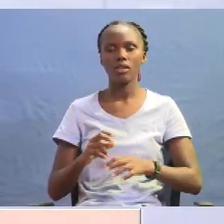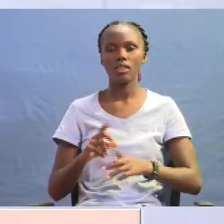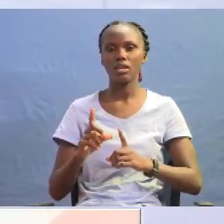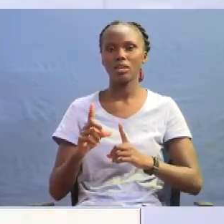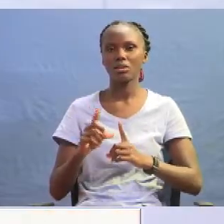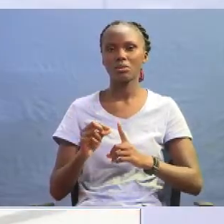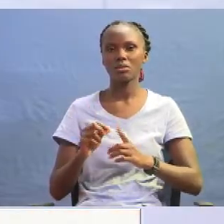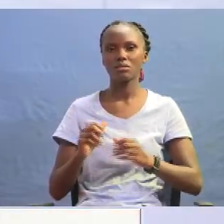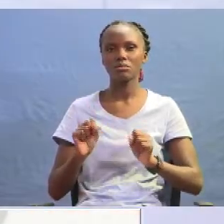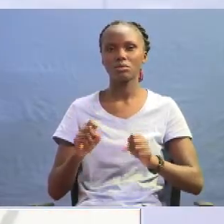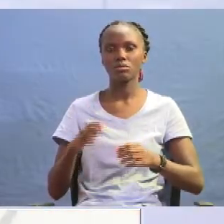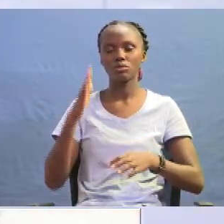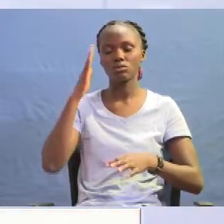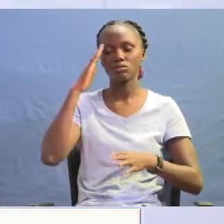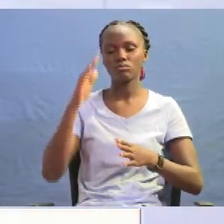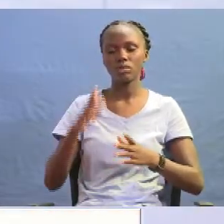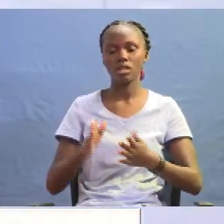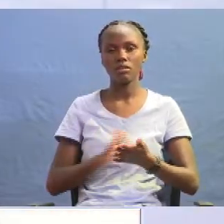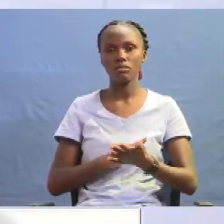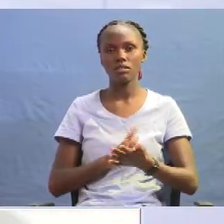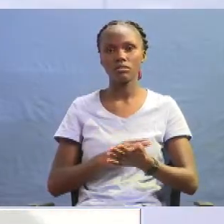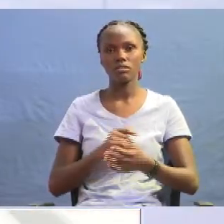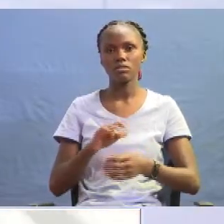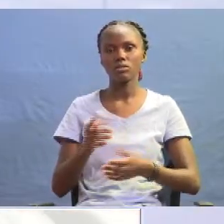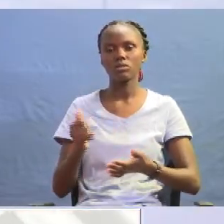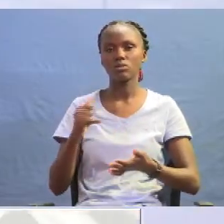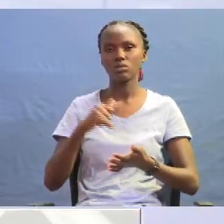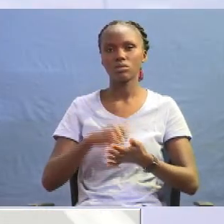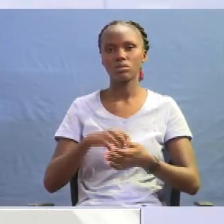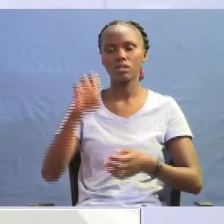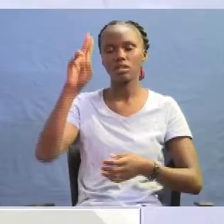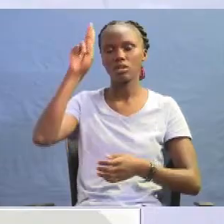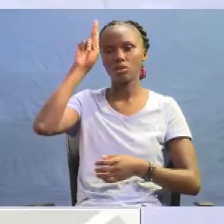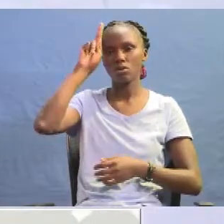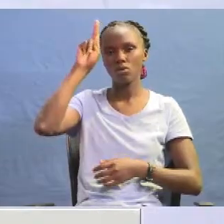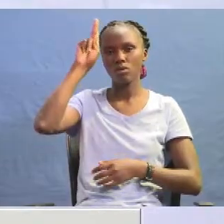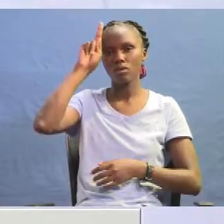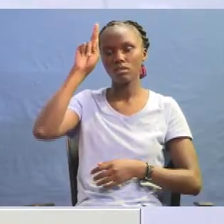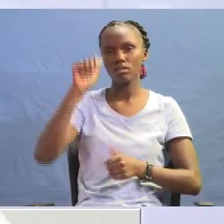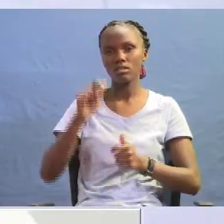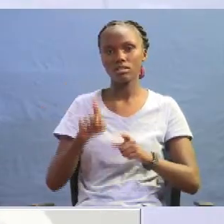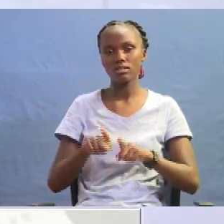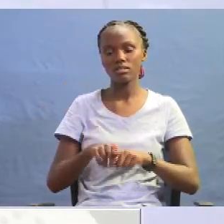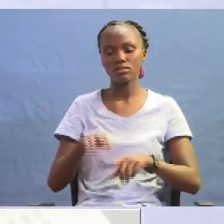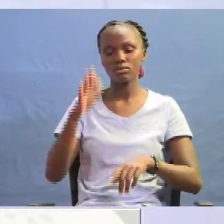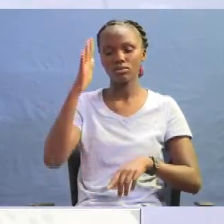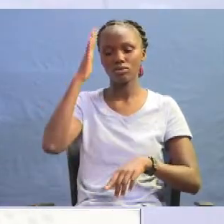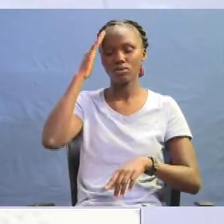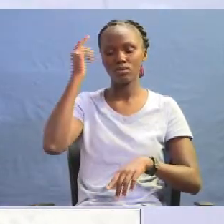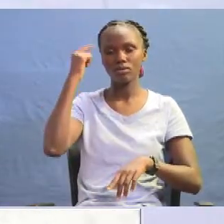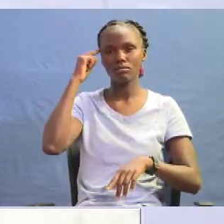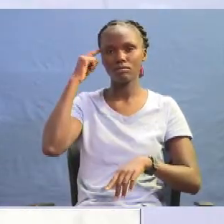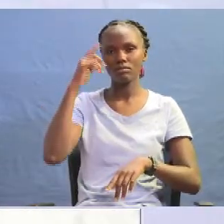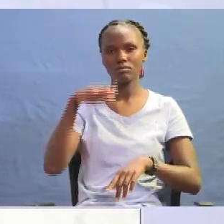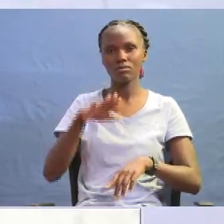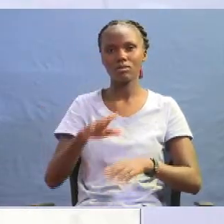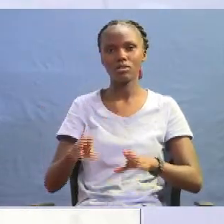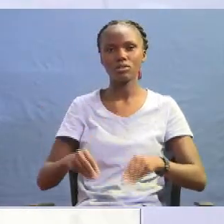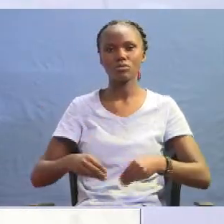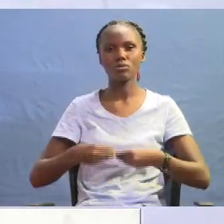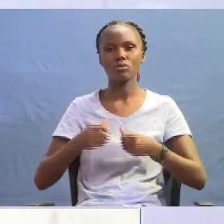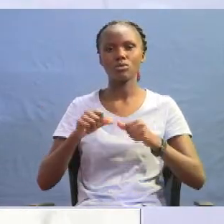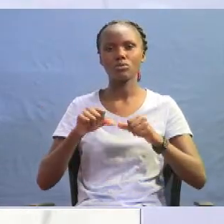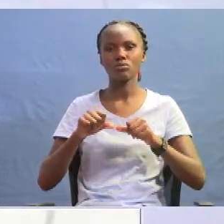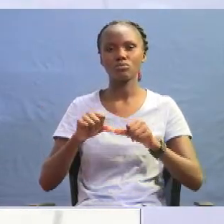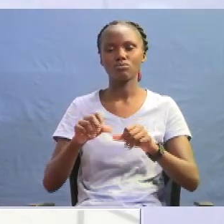note, just to bring you up to speed, just to pump a little bit of knowledge into your already existing pool